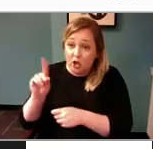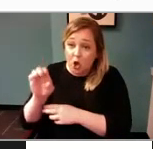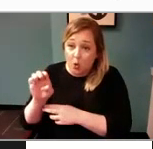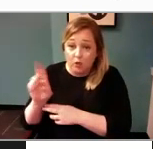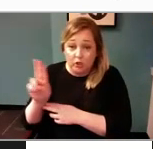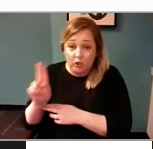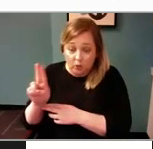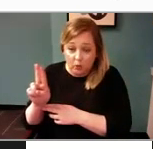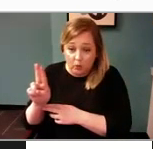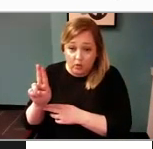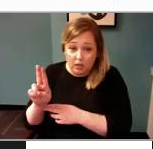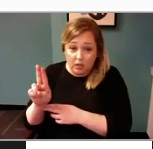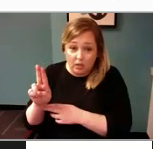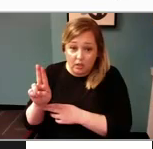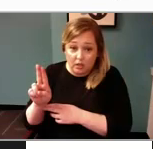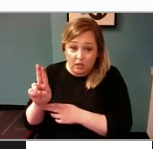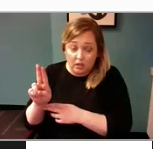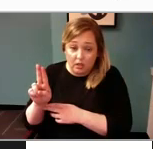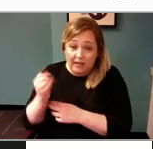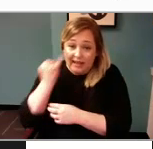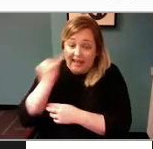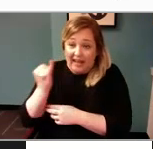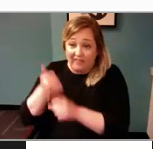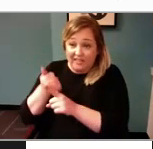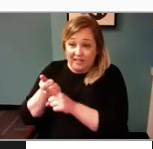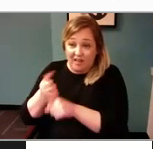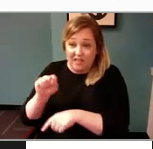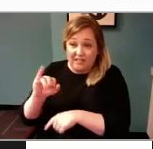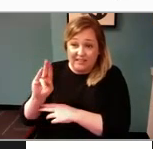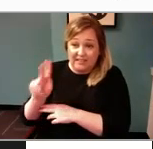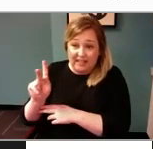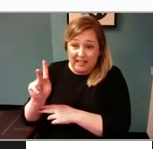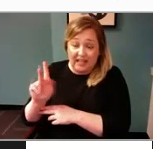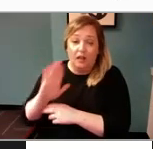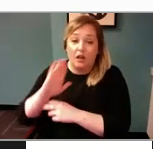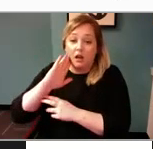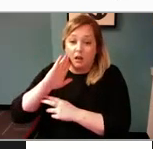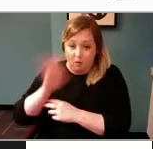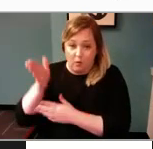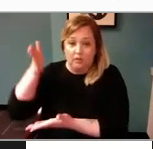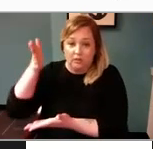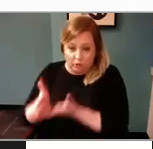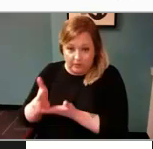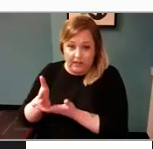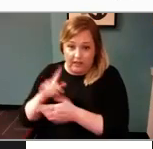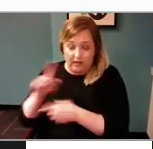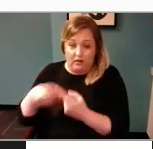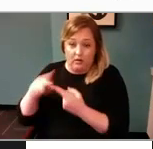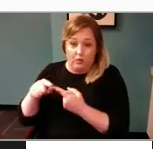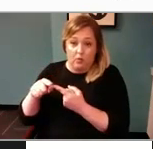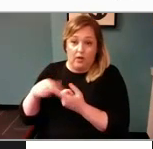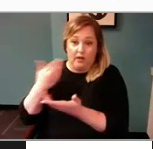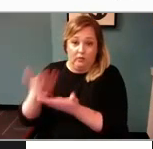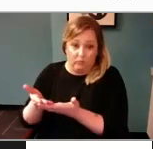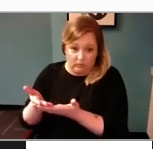sync node, it will terminate once it has covered all of the nodes in the sync strongly connected component. So